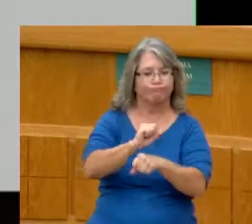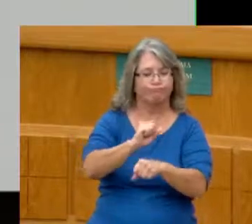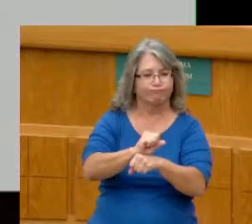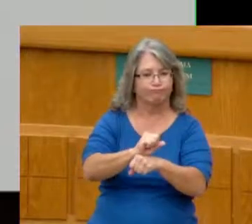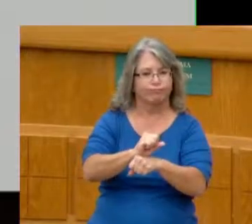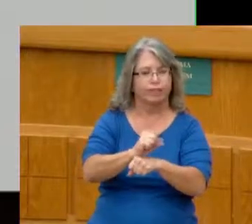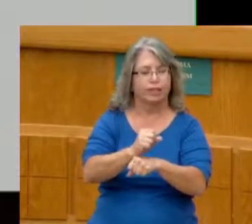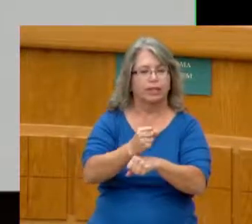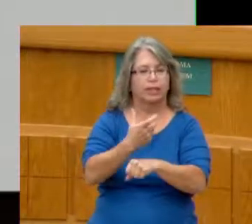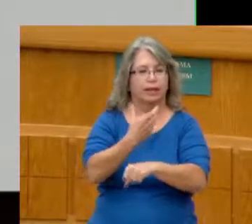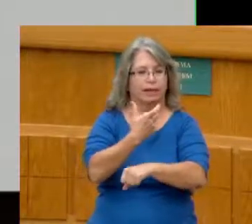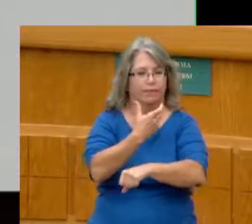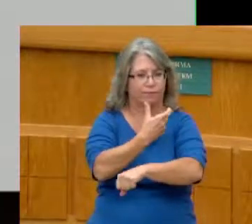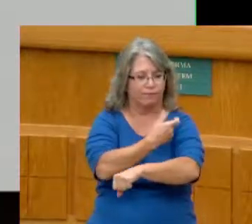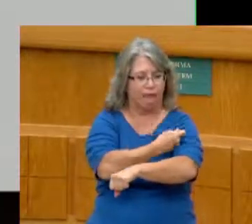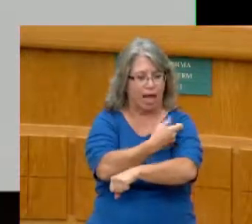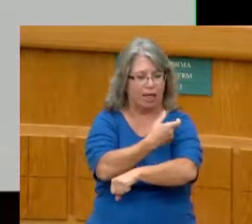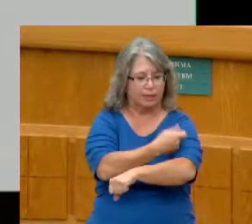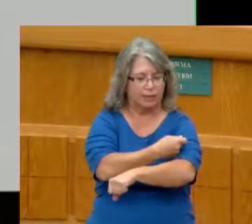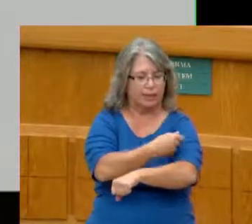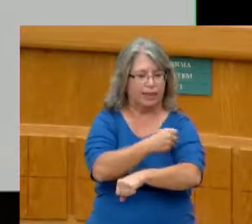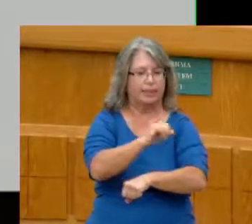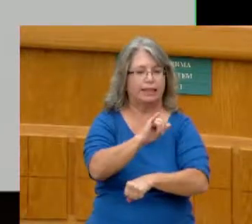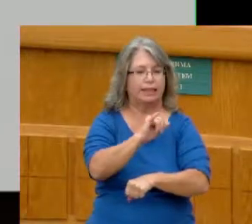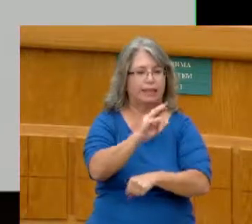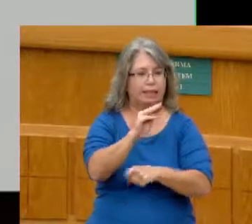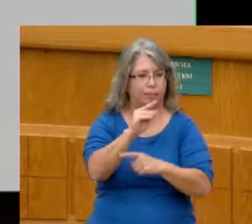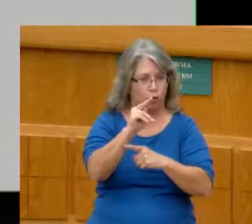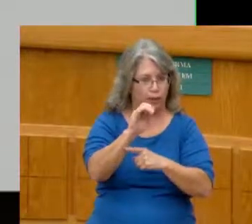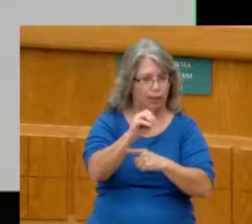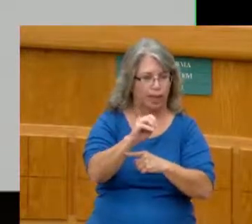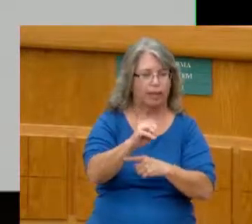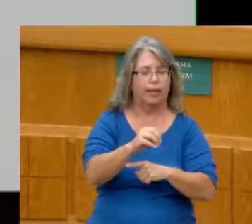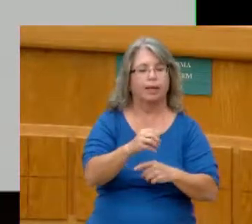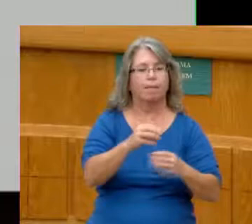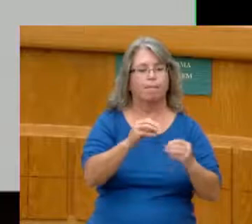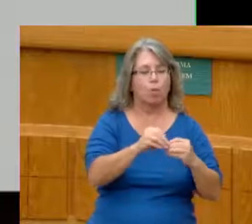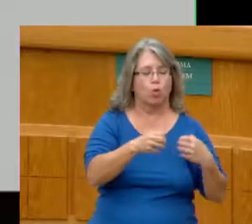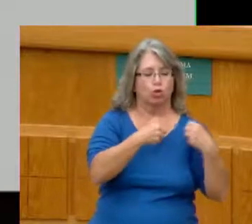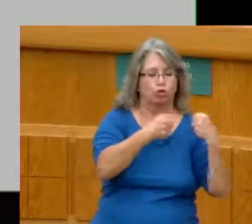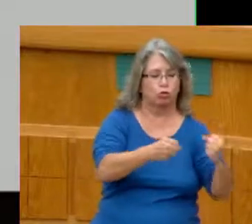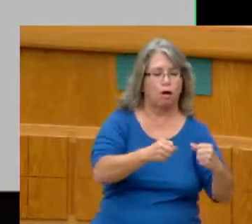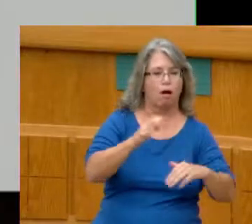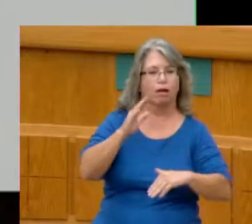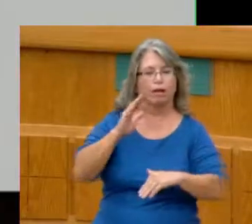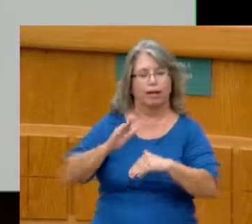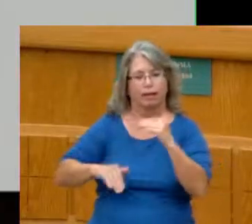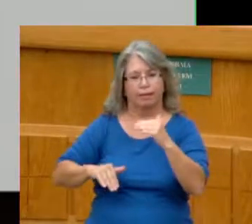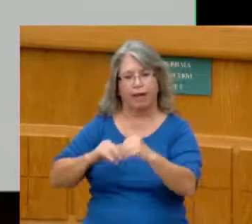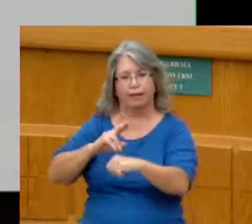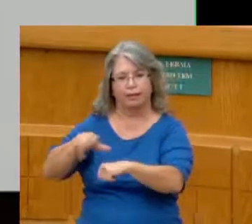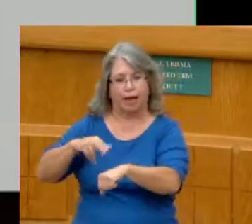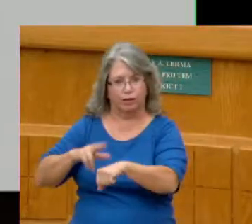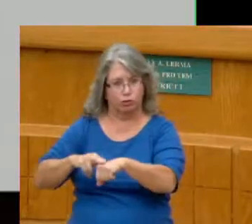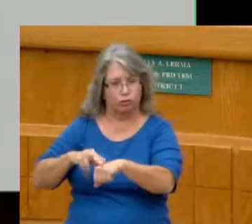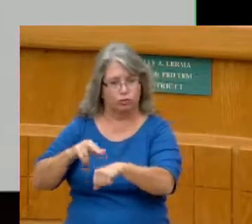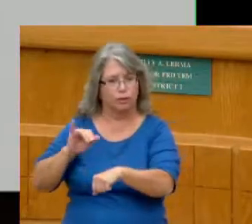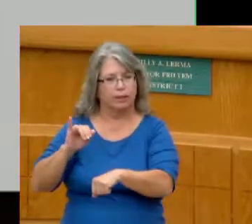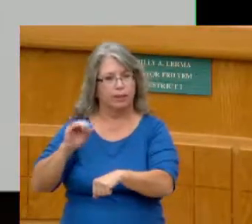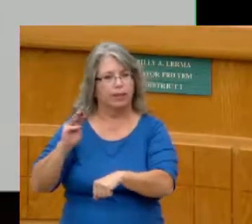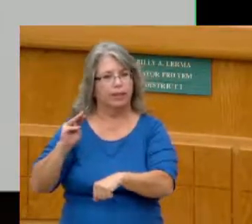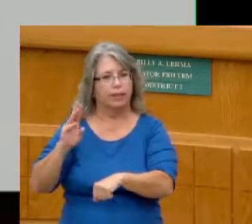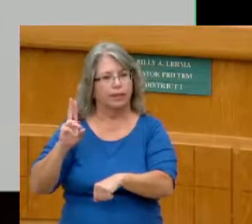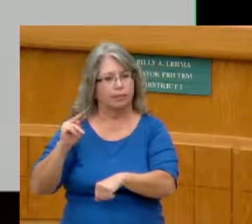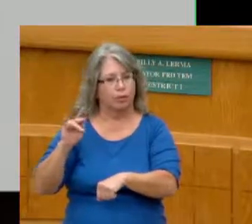vaccination-induced immunity is stronger than natural immunity. We've been showing these graphics for literally months now showing that